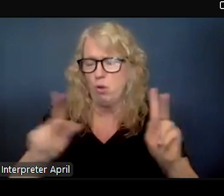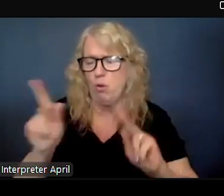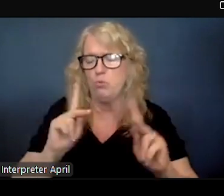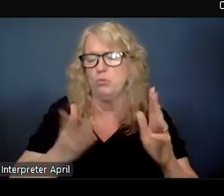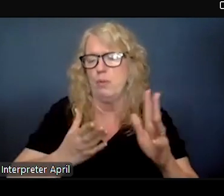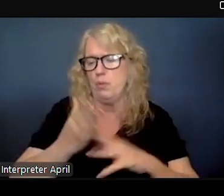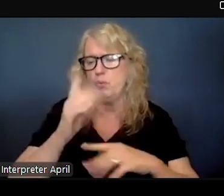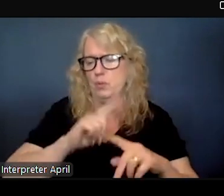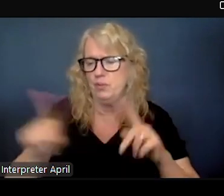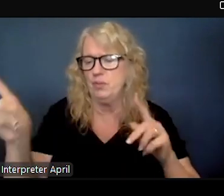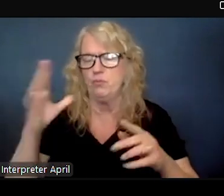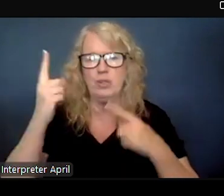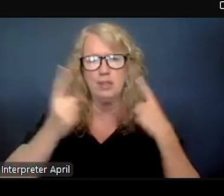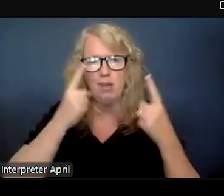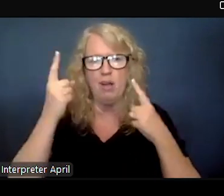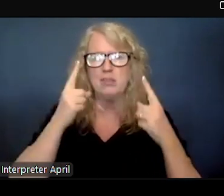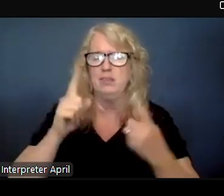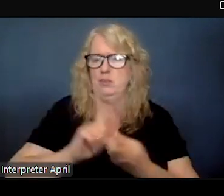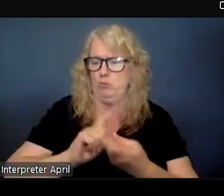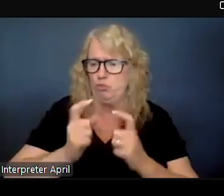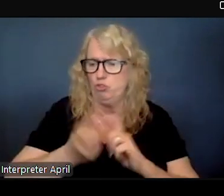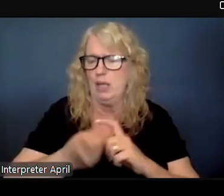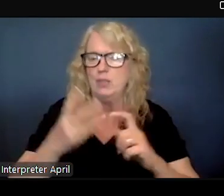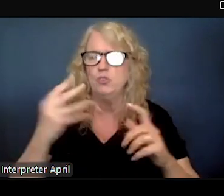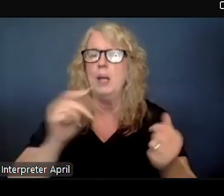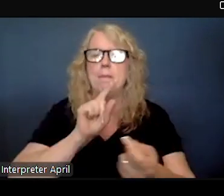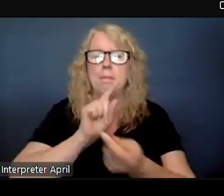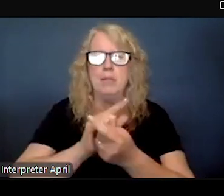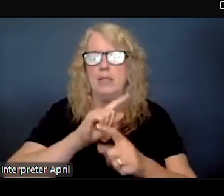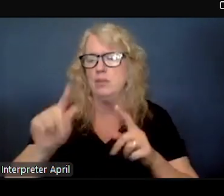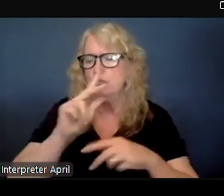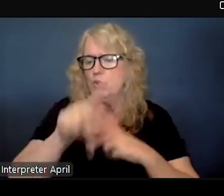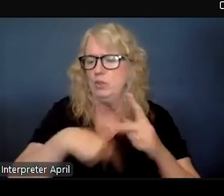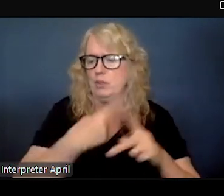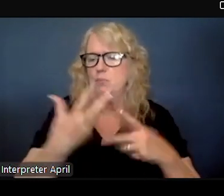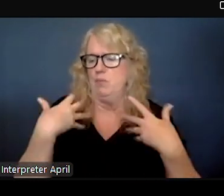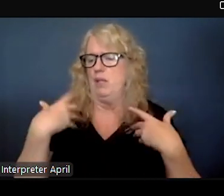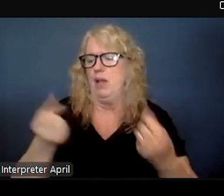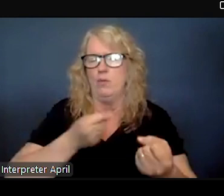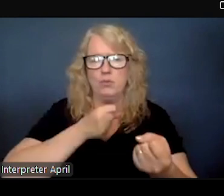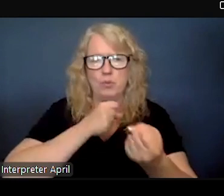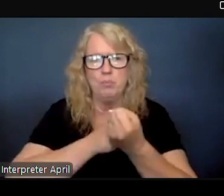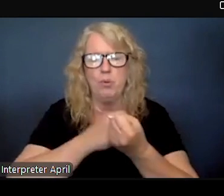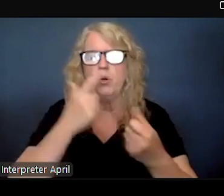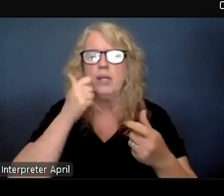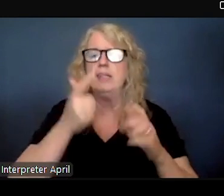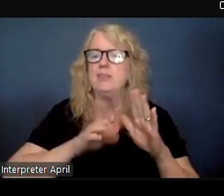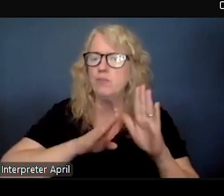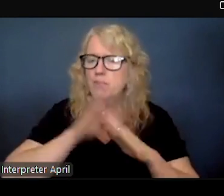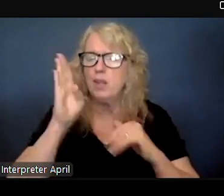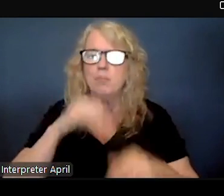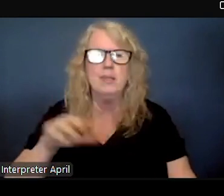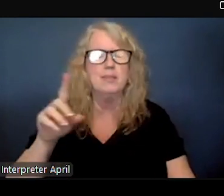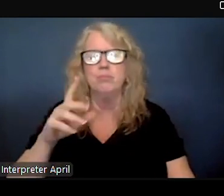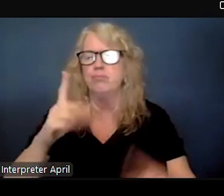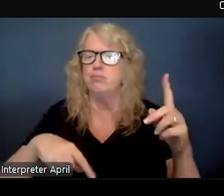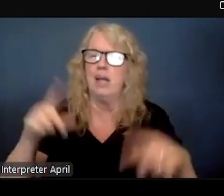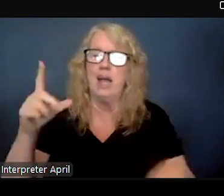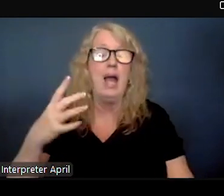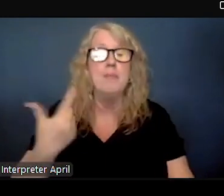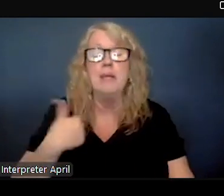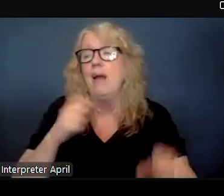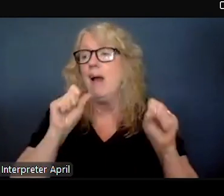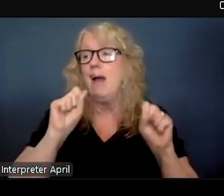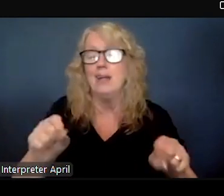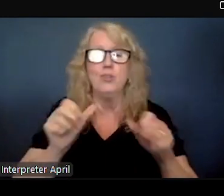different cognitive changes, going through and needing different types of health support, neurocognitive, developmental disorders. I could